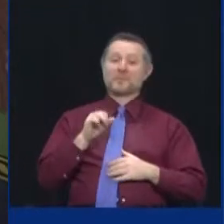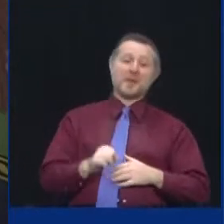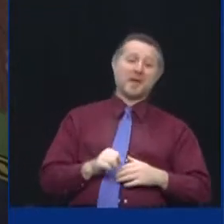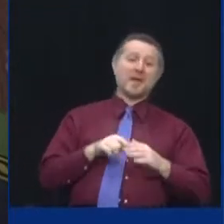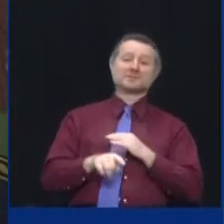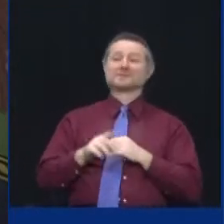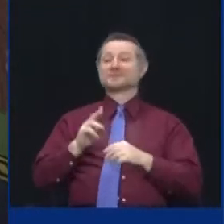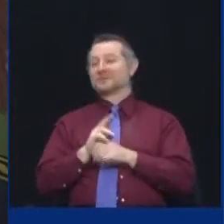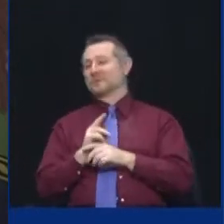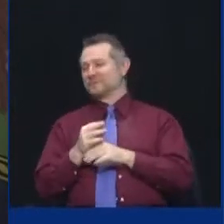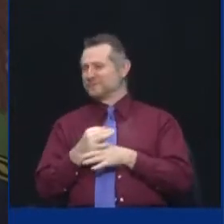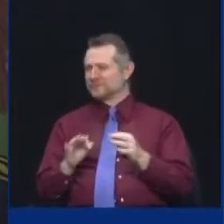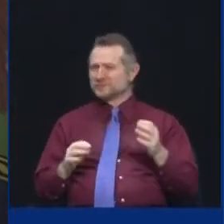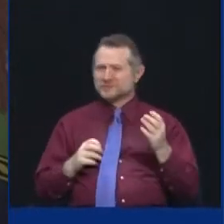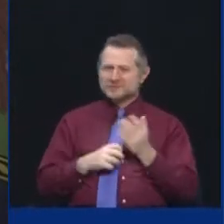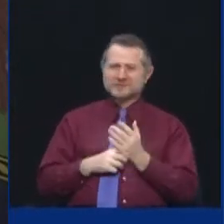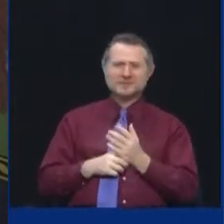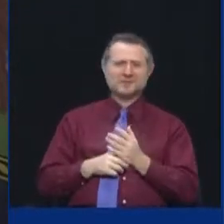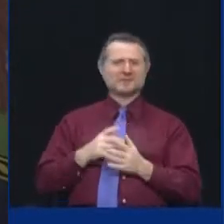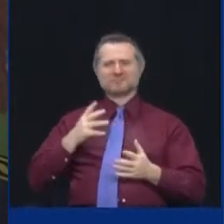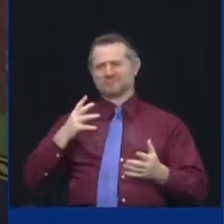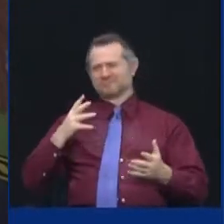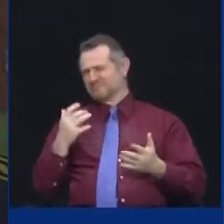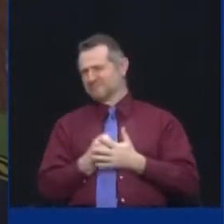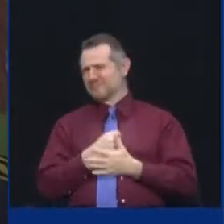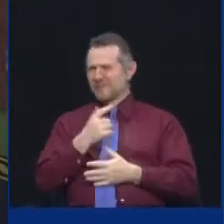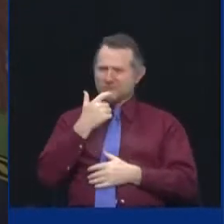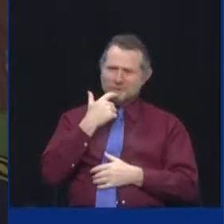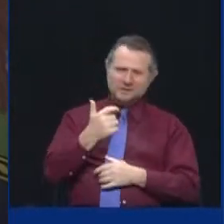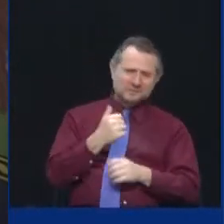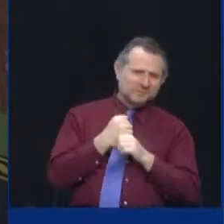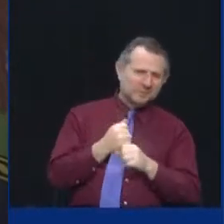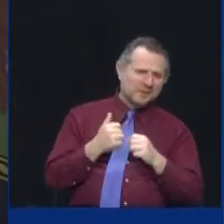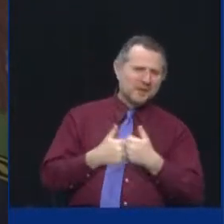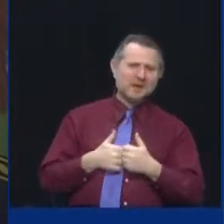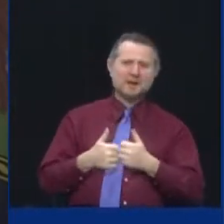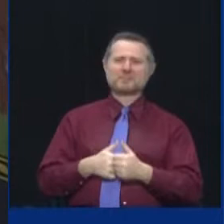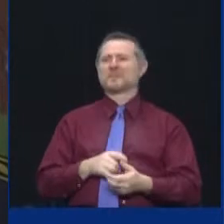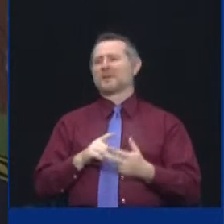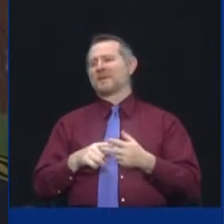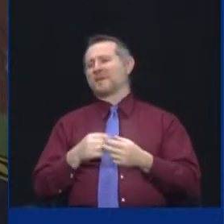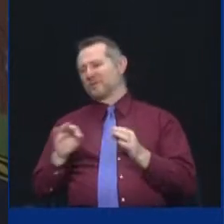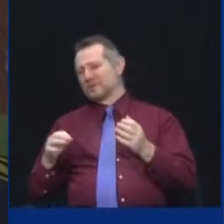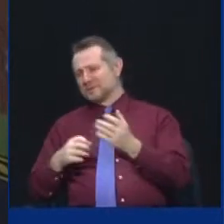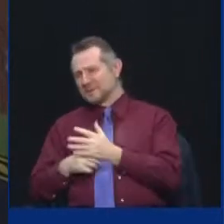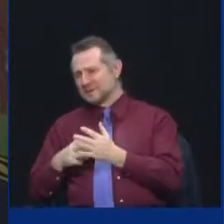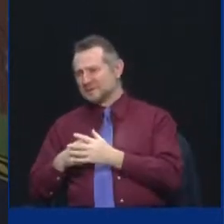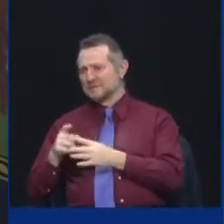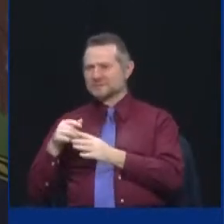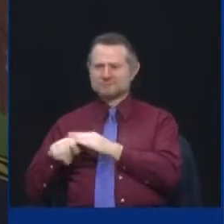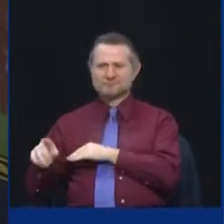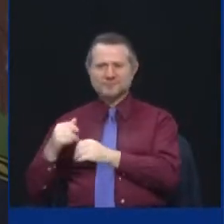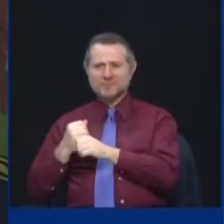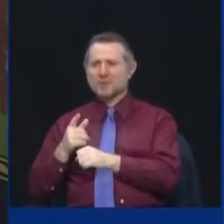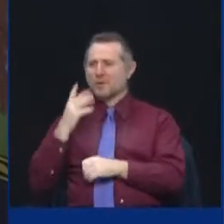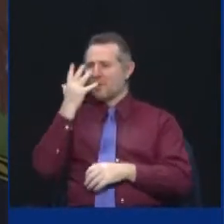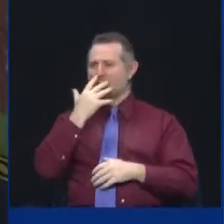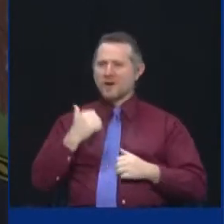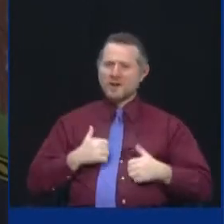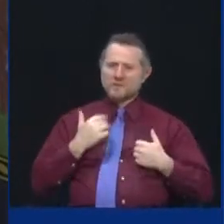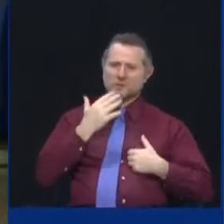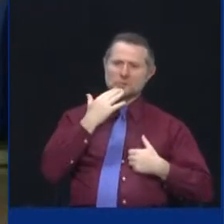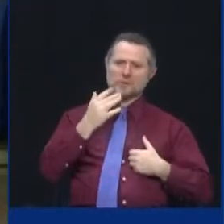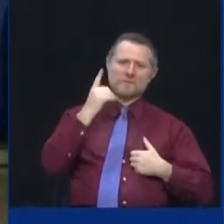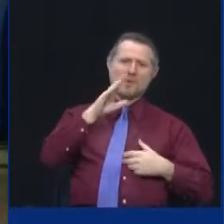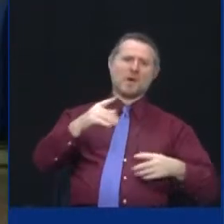pass, see a ball game, get a vaccine, get a free ticket. Life is looking good. Thank you all for being